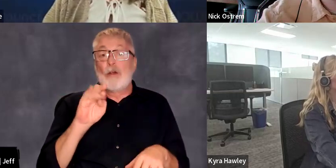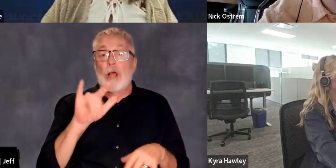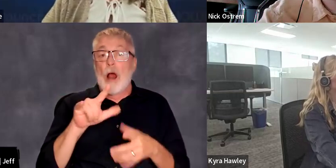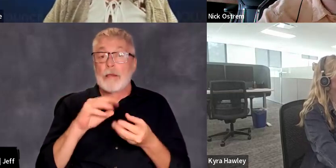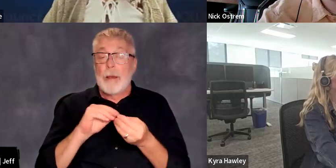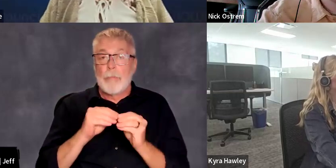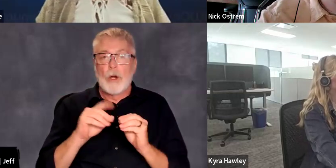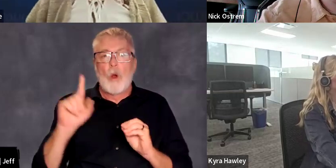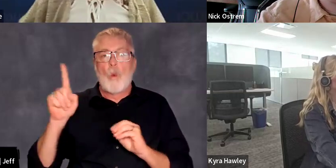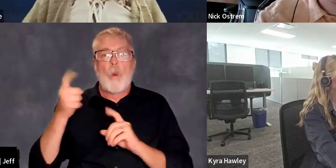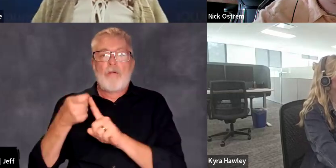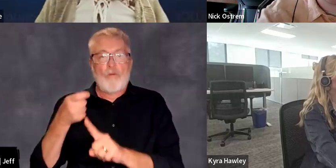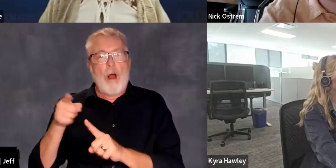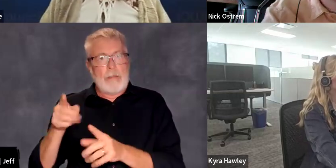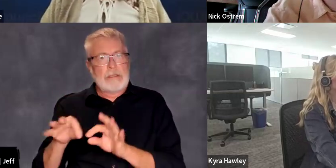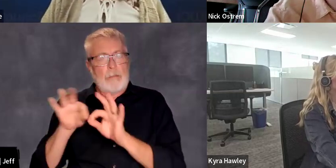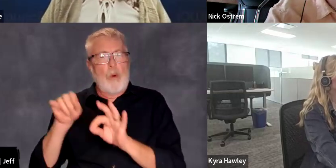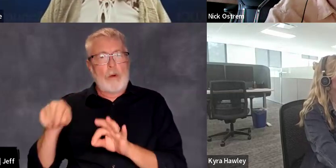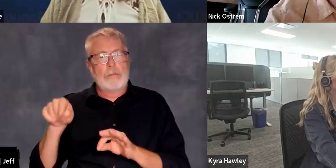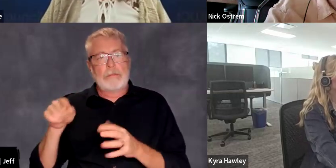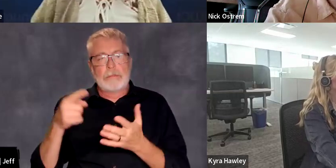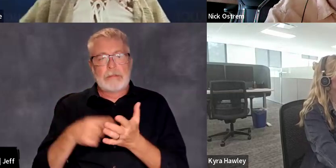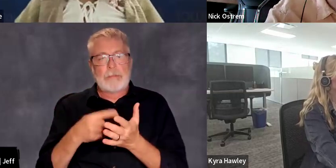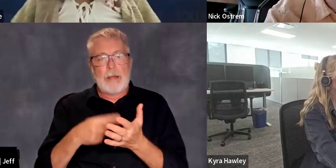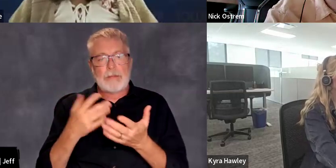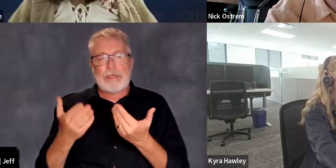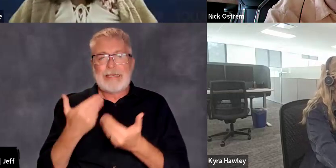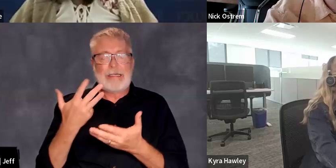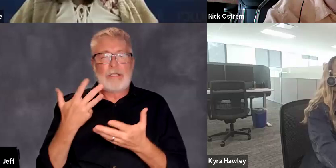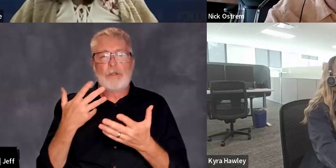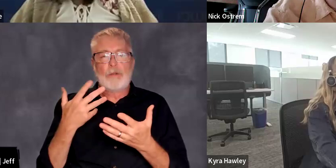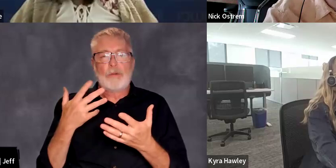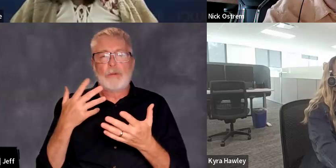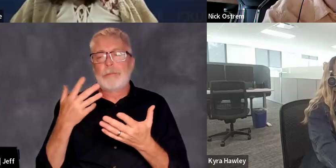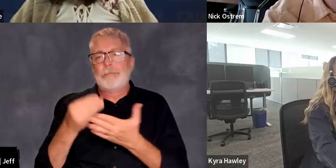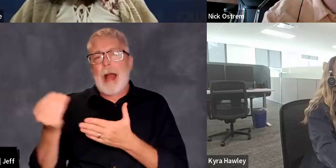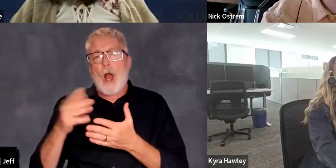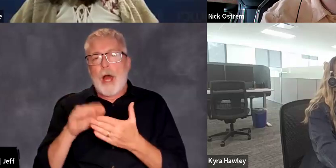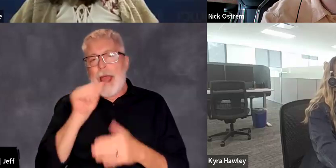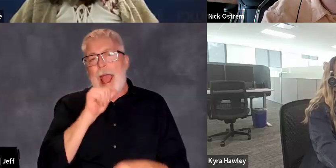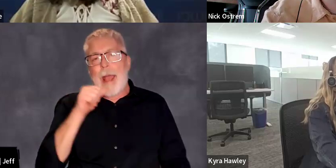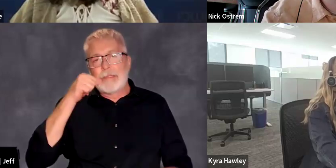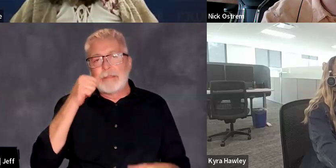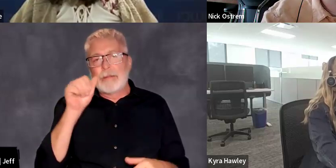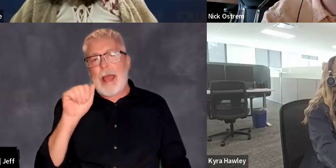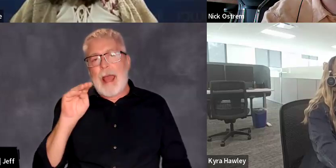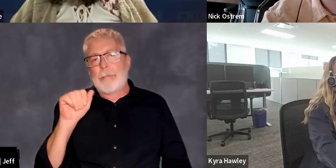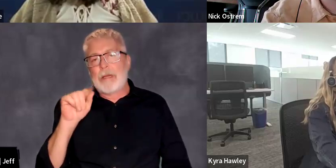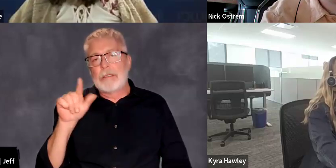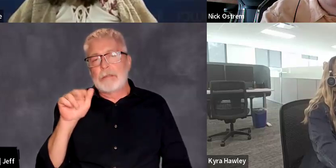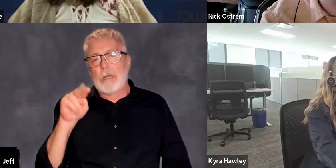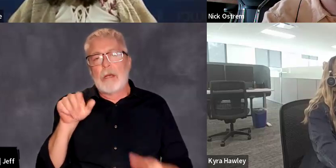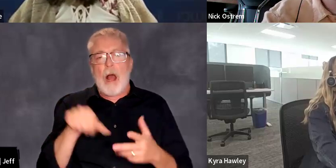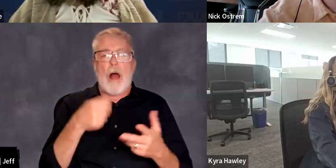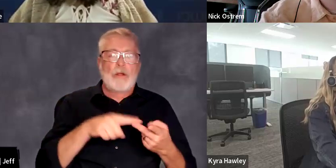where you got them is a big one. There are some things that are easily accessible on Amazon, and then there are some things that you're going to have to go through a